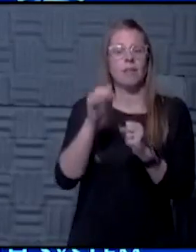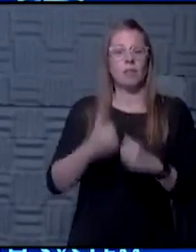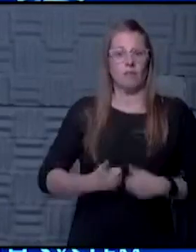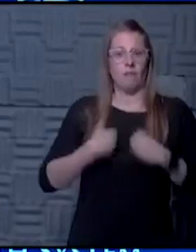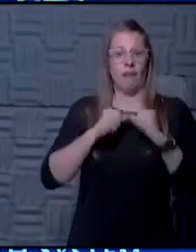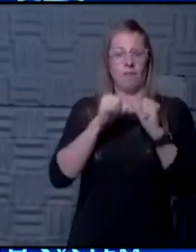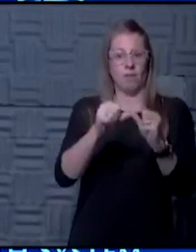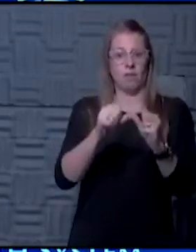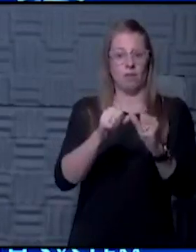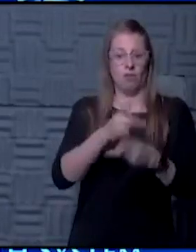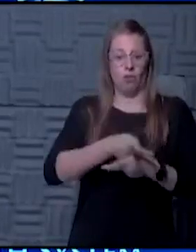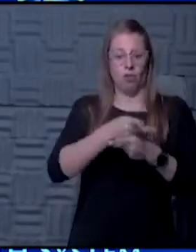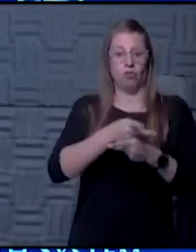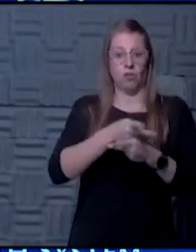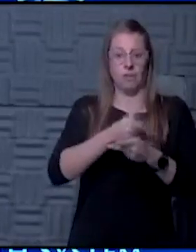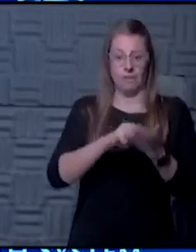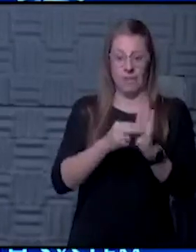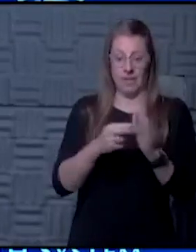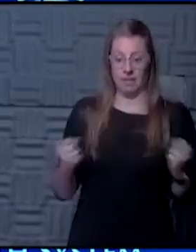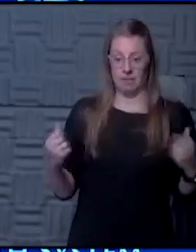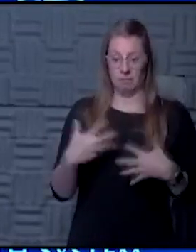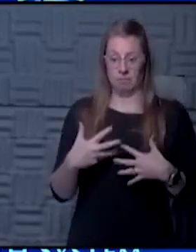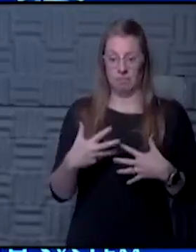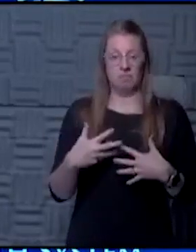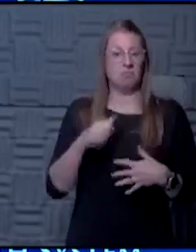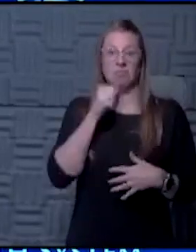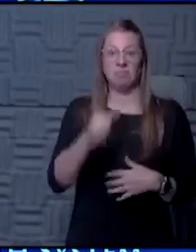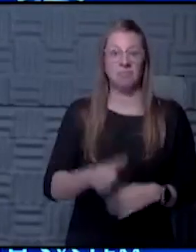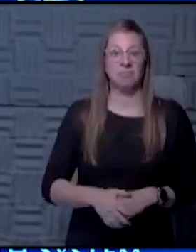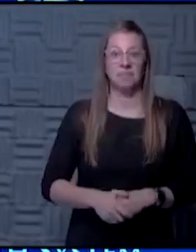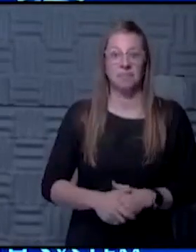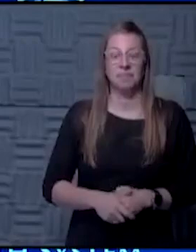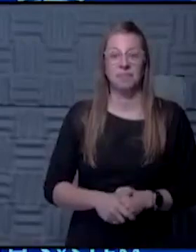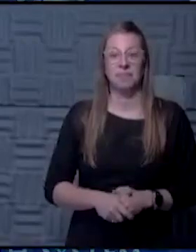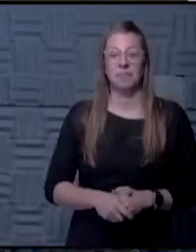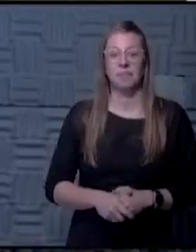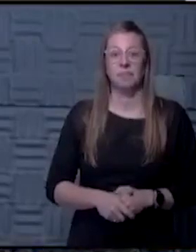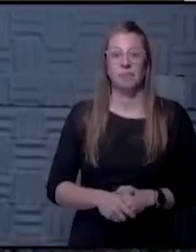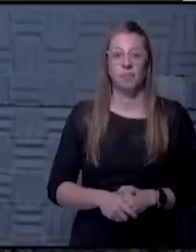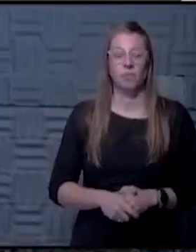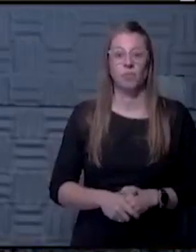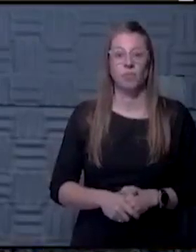who says that being cautious doesn't mean that you're living in fear.